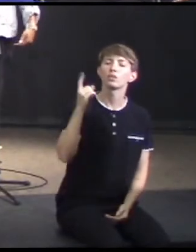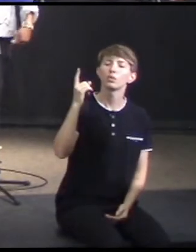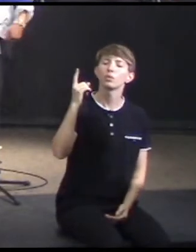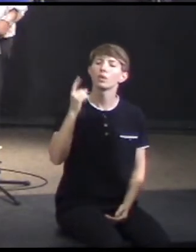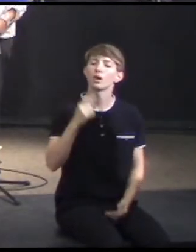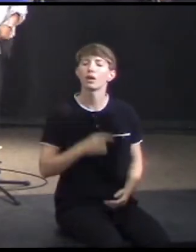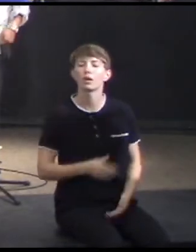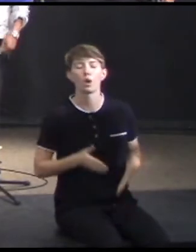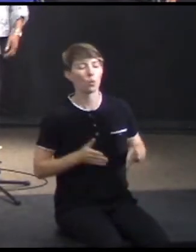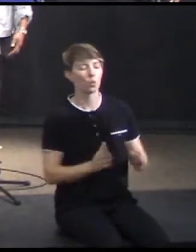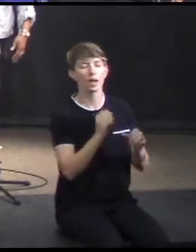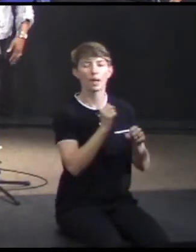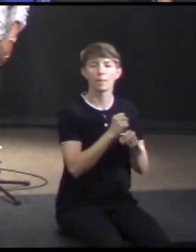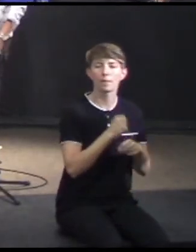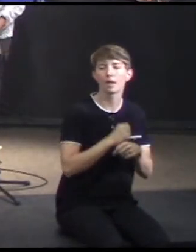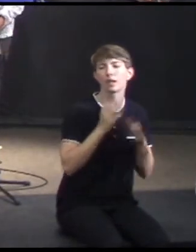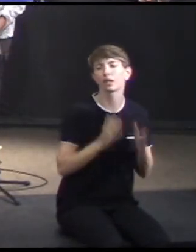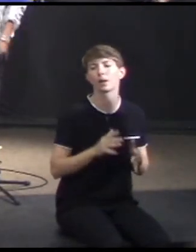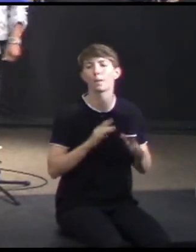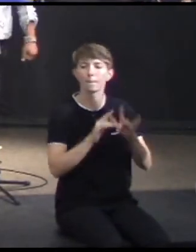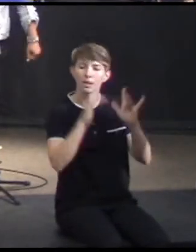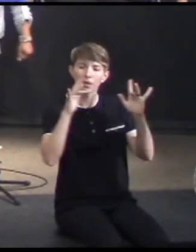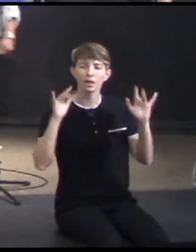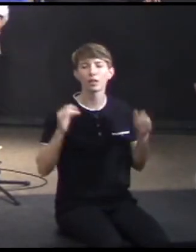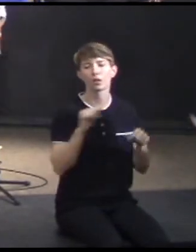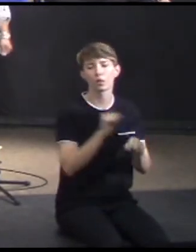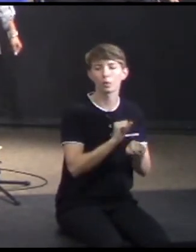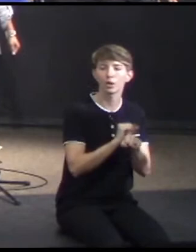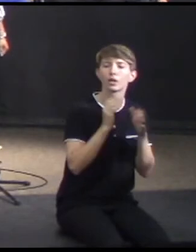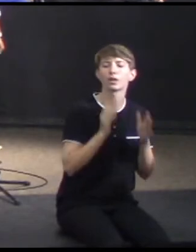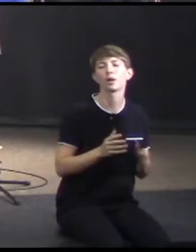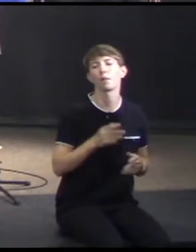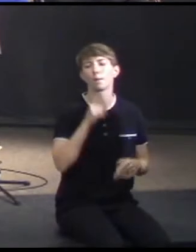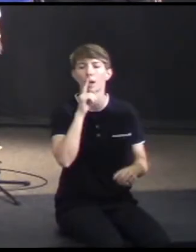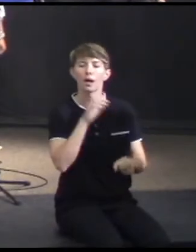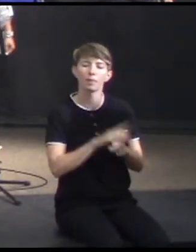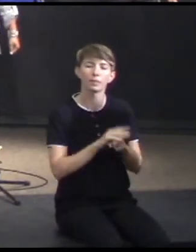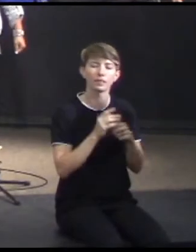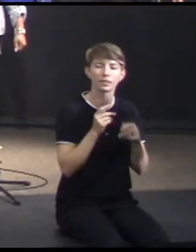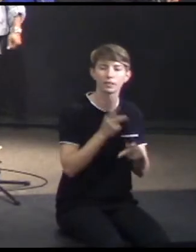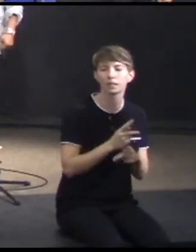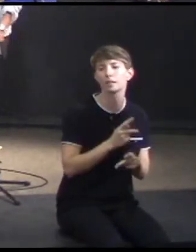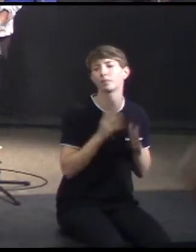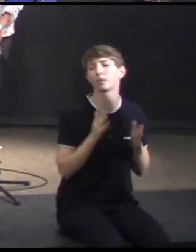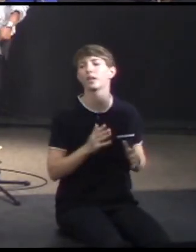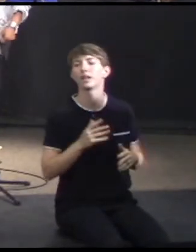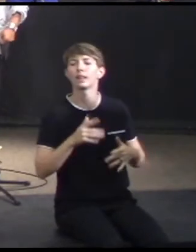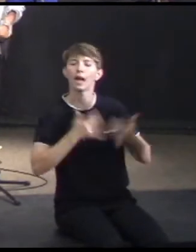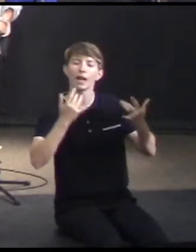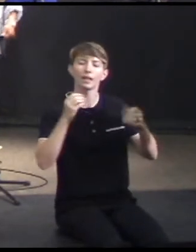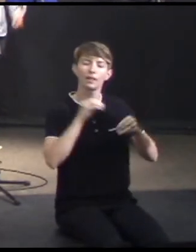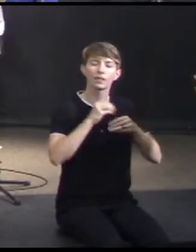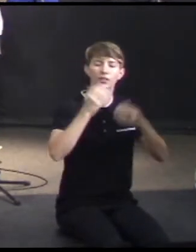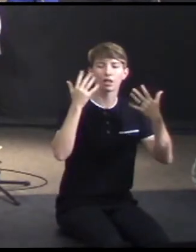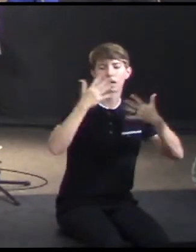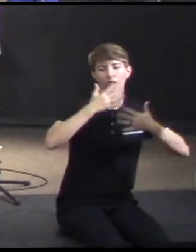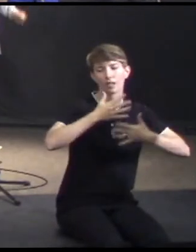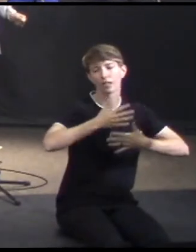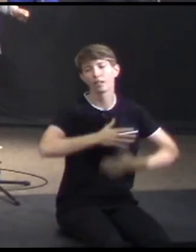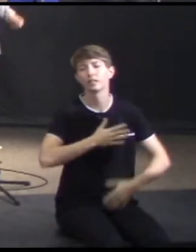are. 'Cause you are way maker, miracle worker, promise keeper, light